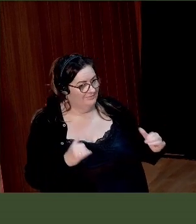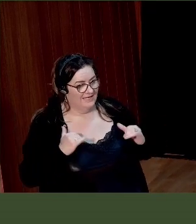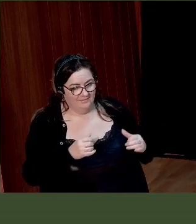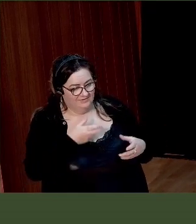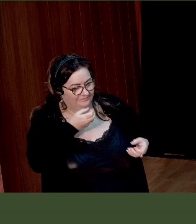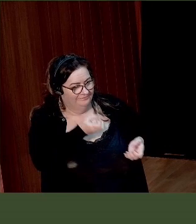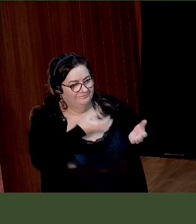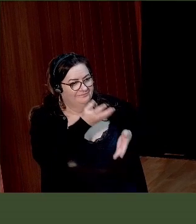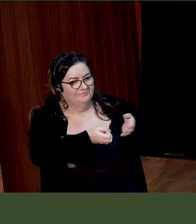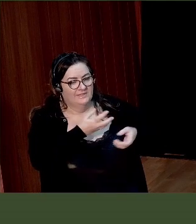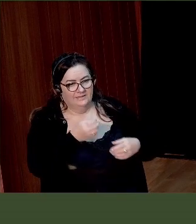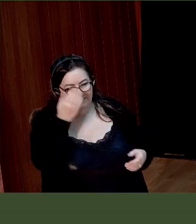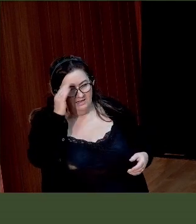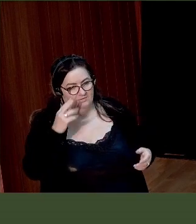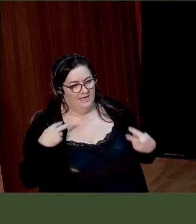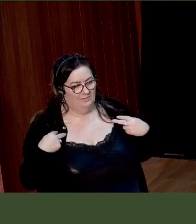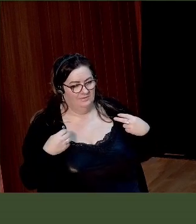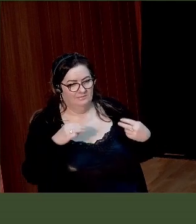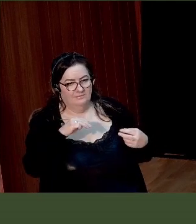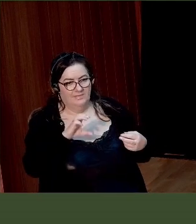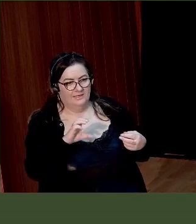address you in the Irish language, said Mr.